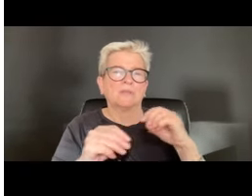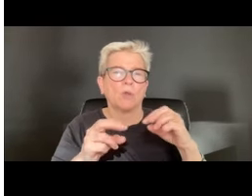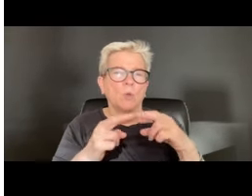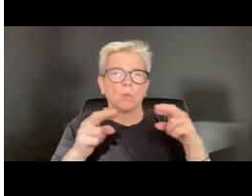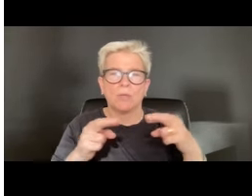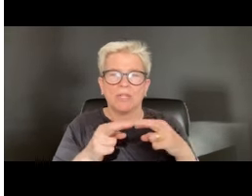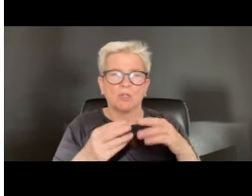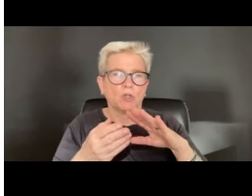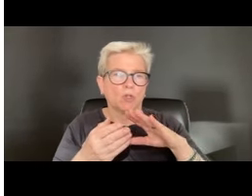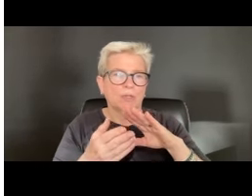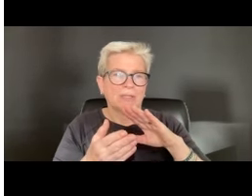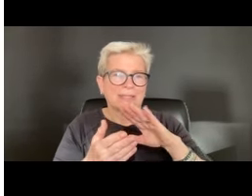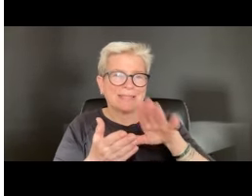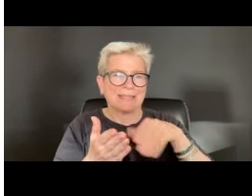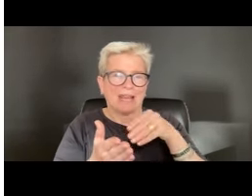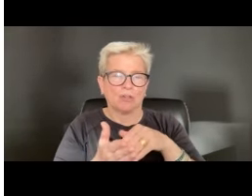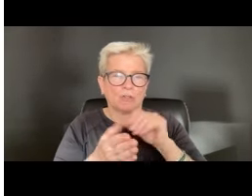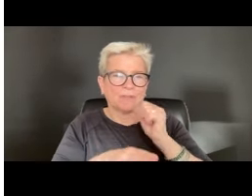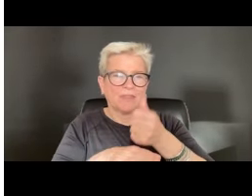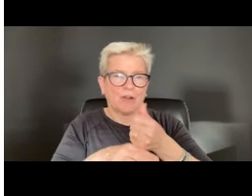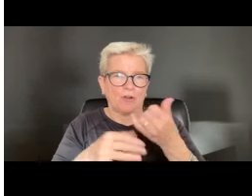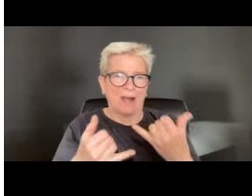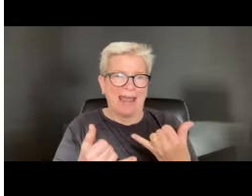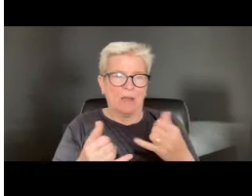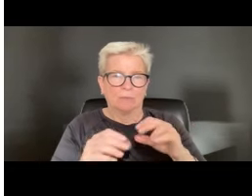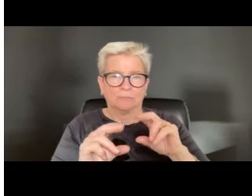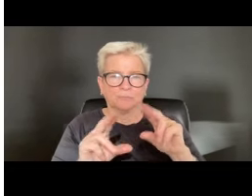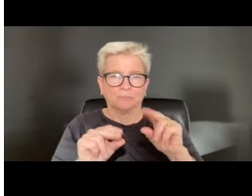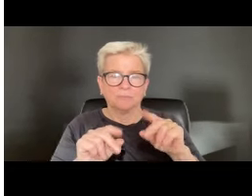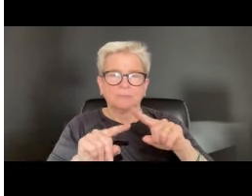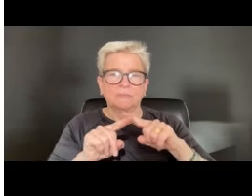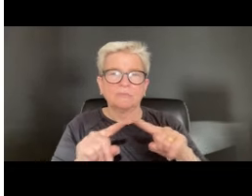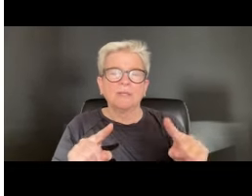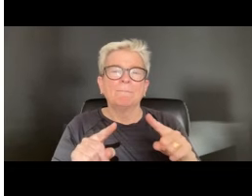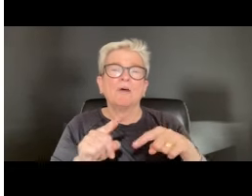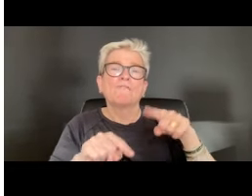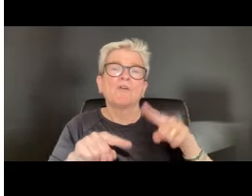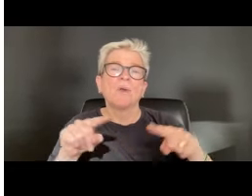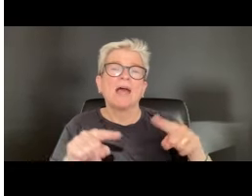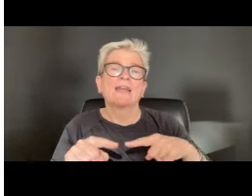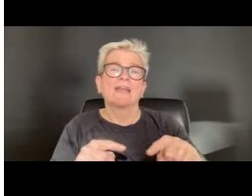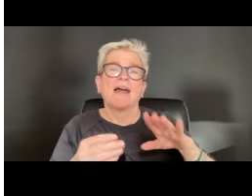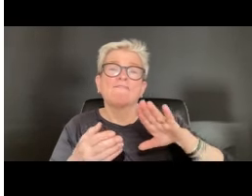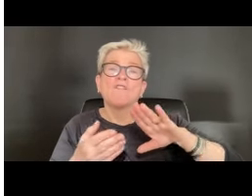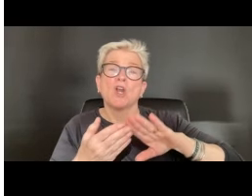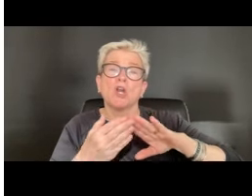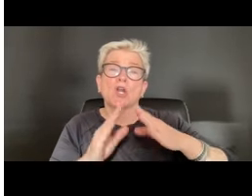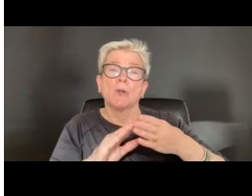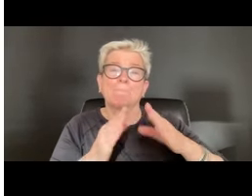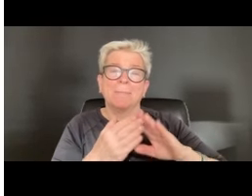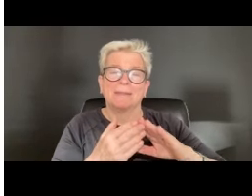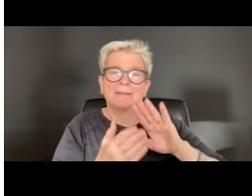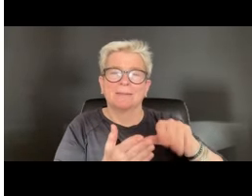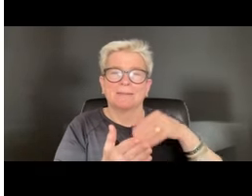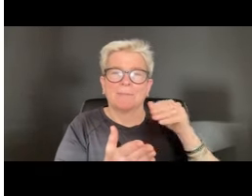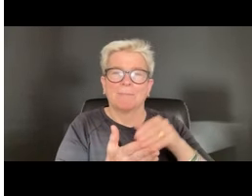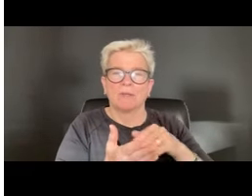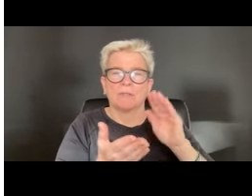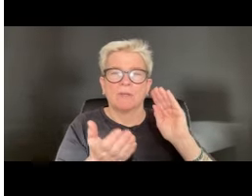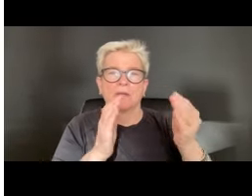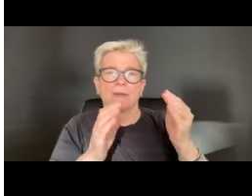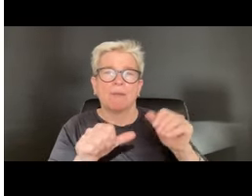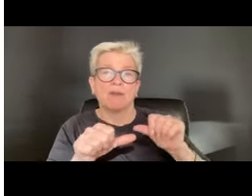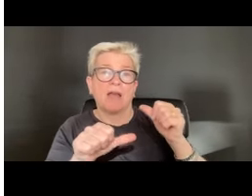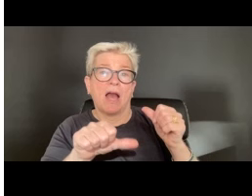today. There are, however, a wide variety of urban centers. In fact, compared to other parts of the city, it